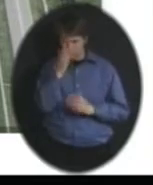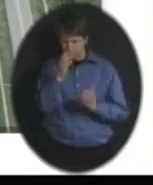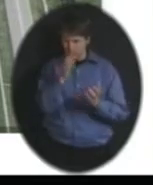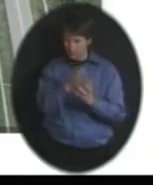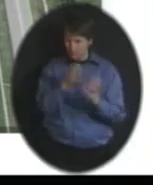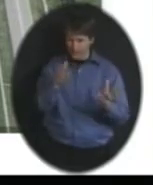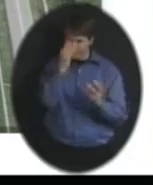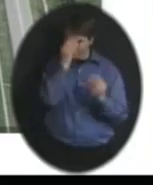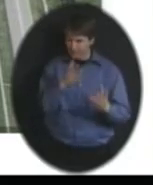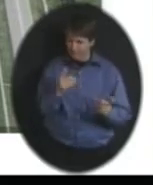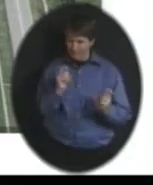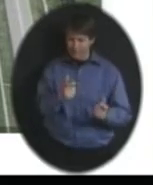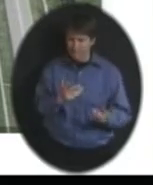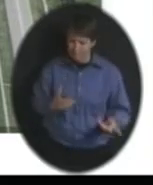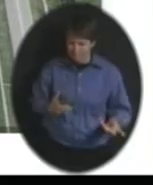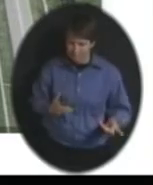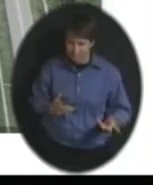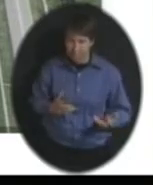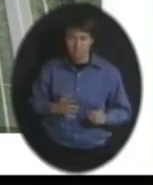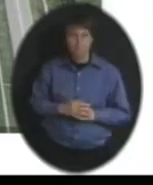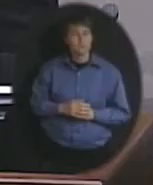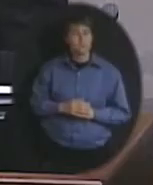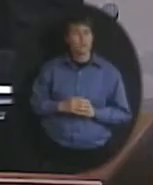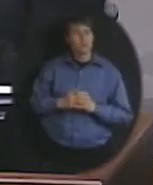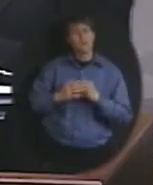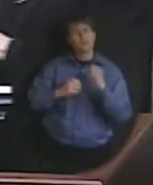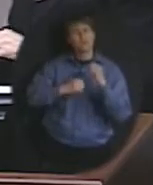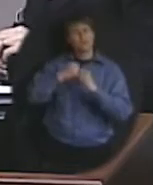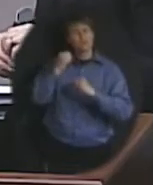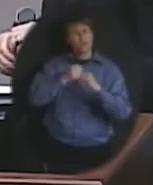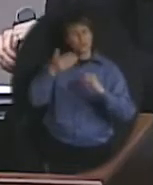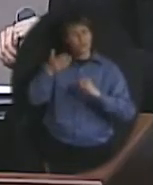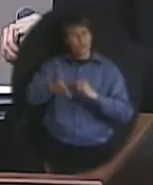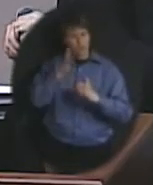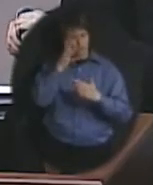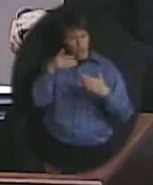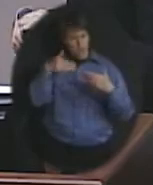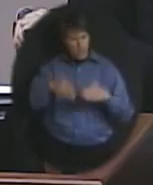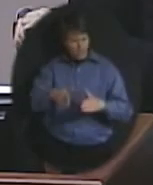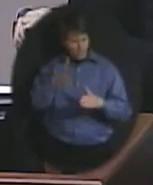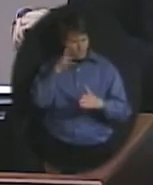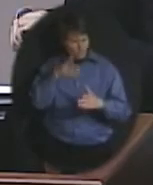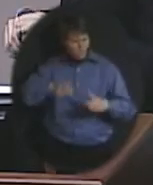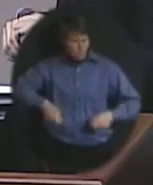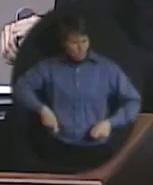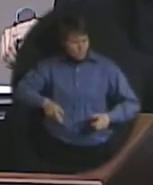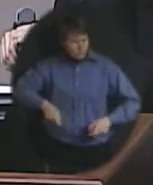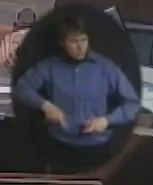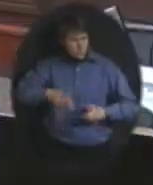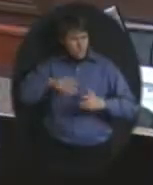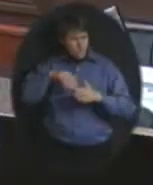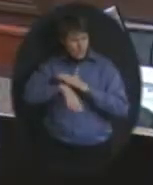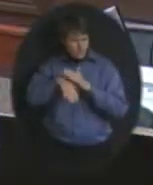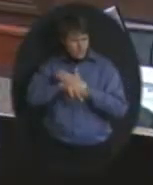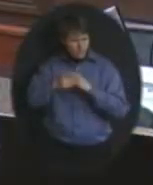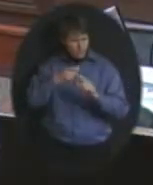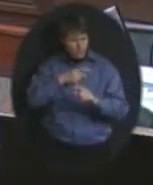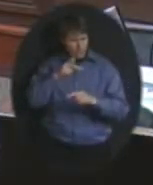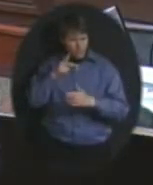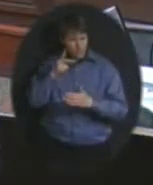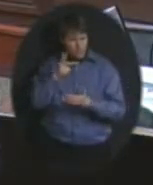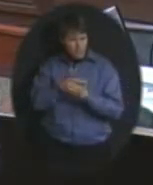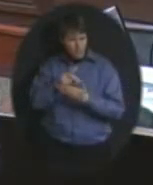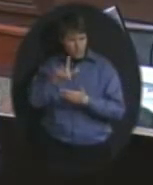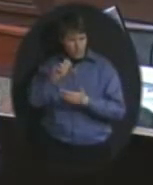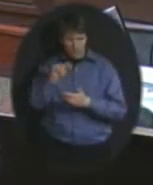information fast. Is the structure there to allow for wheelchairs and access from the parking lot, or will